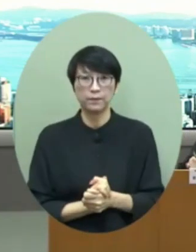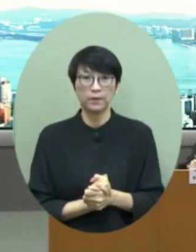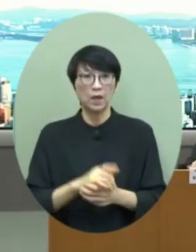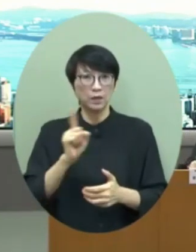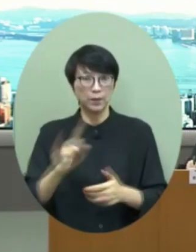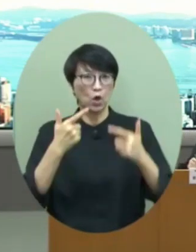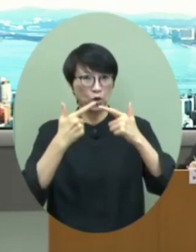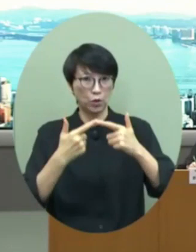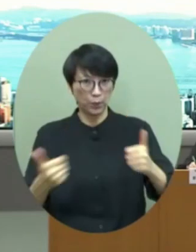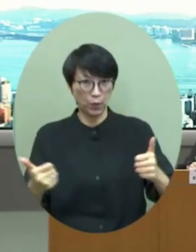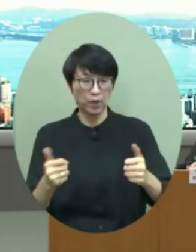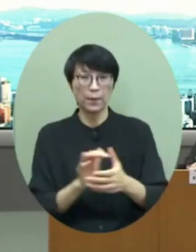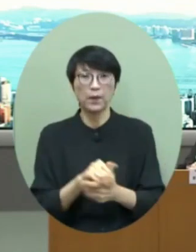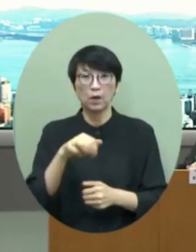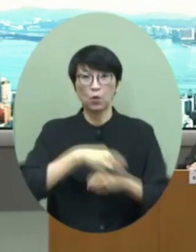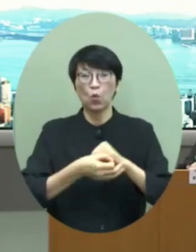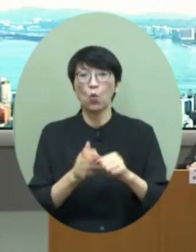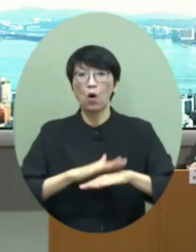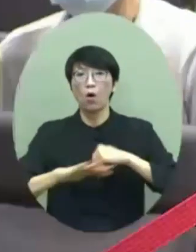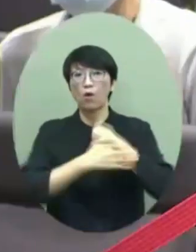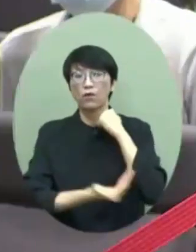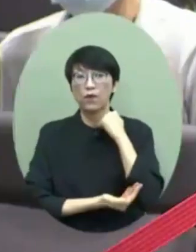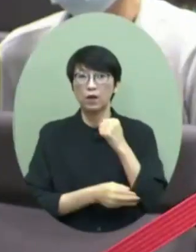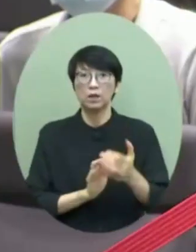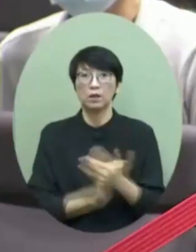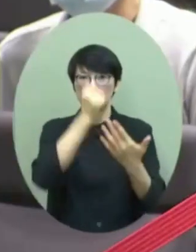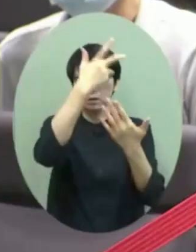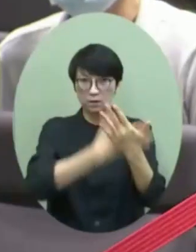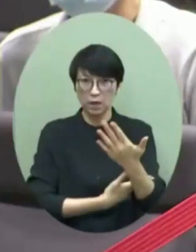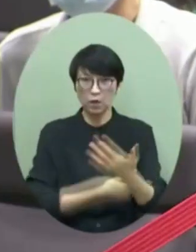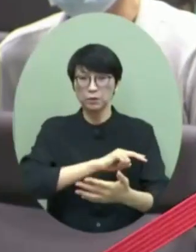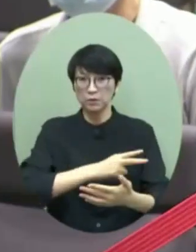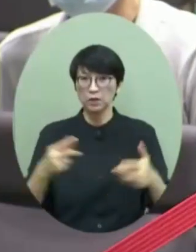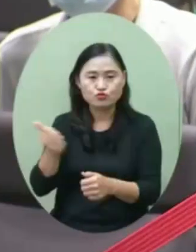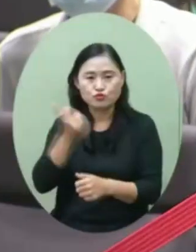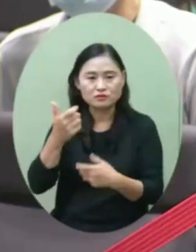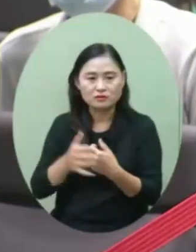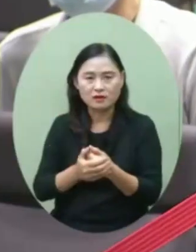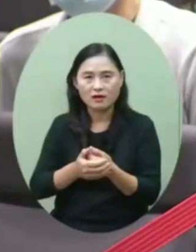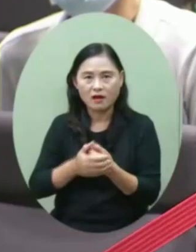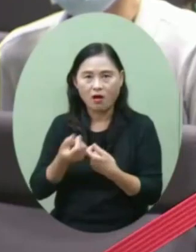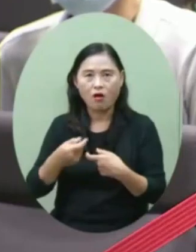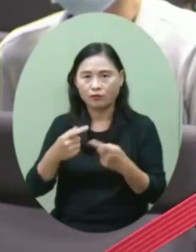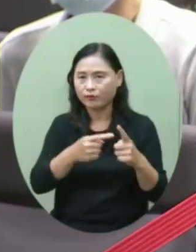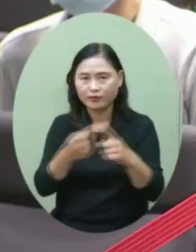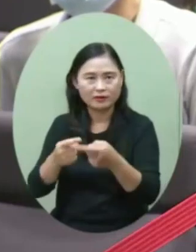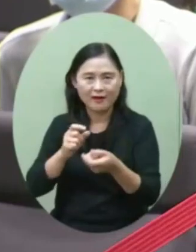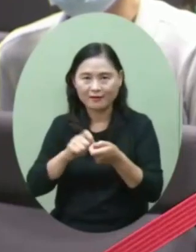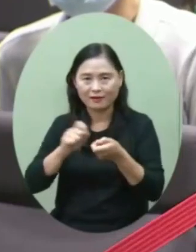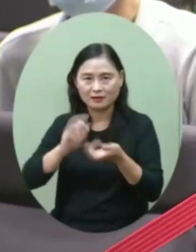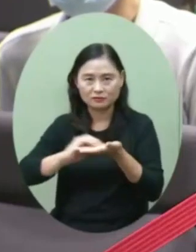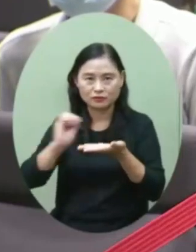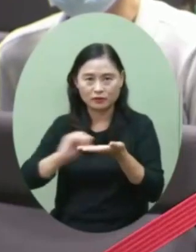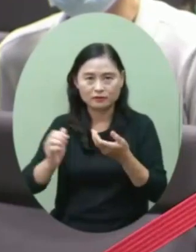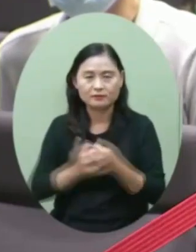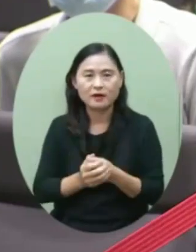the 24th anniversary of Hong Kong's reunification with Netherlands. So how would it help Hong Kong's